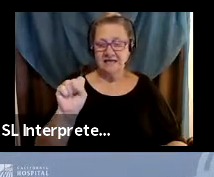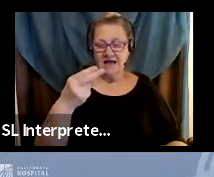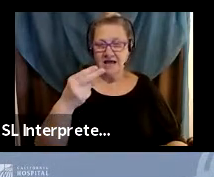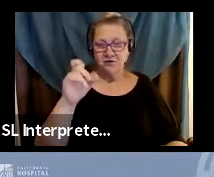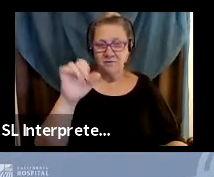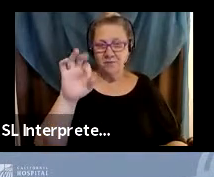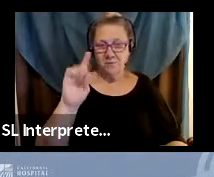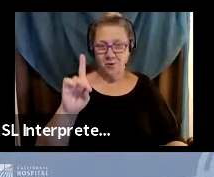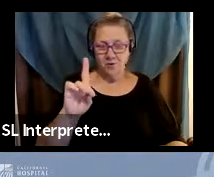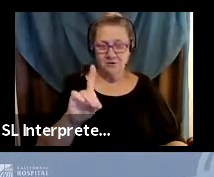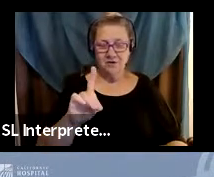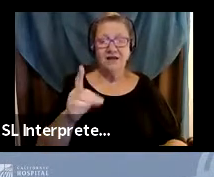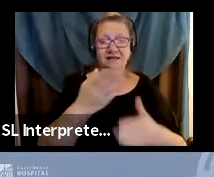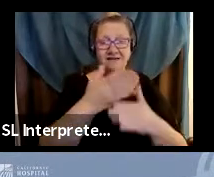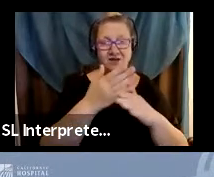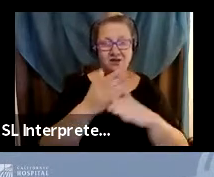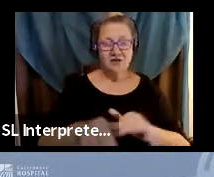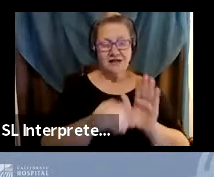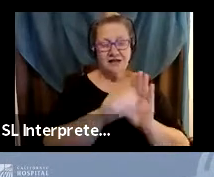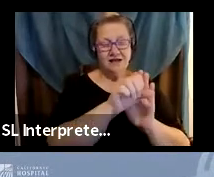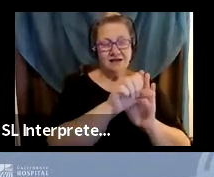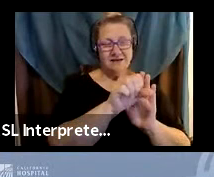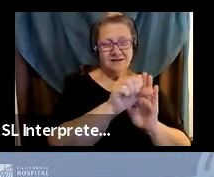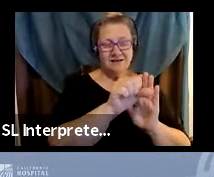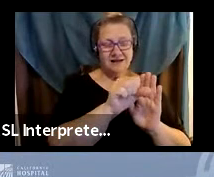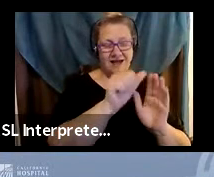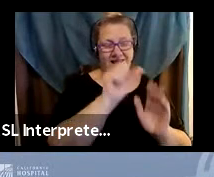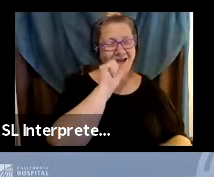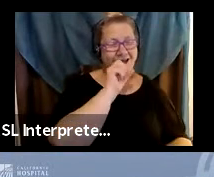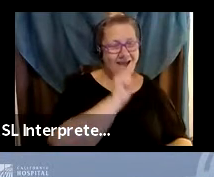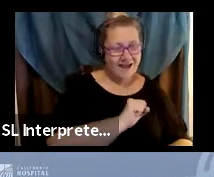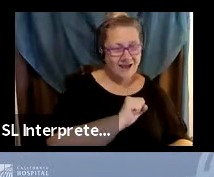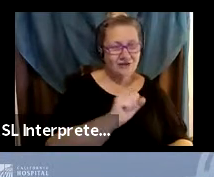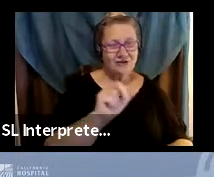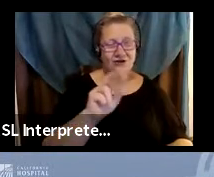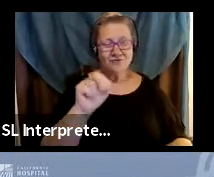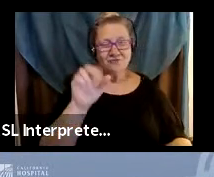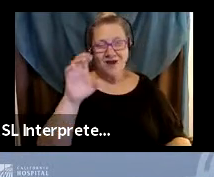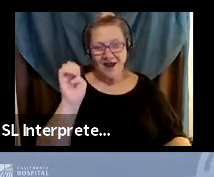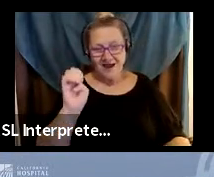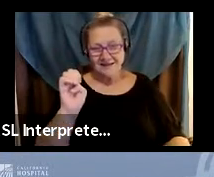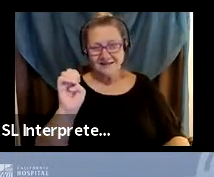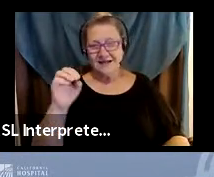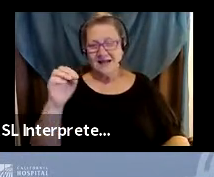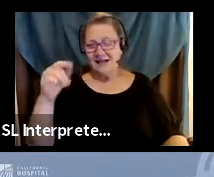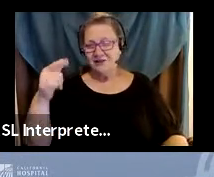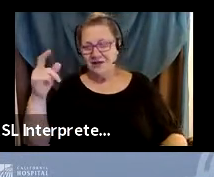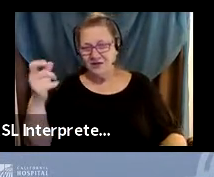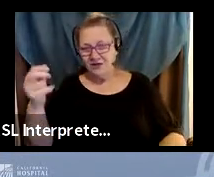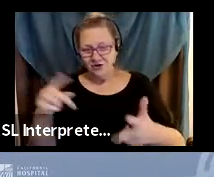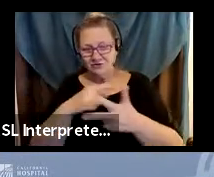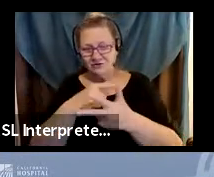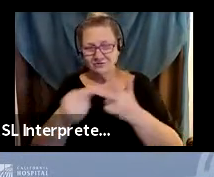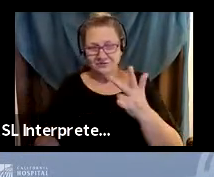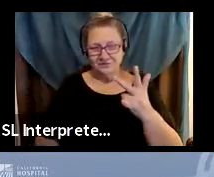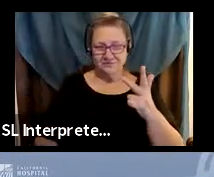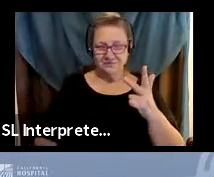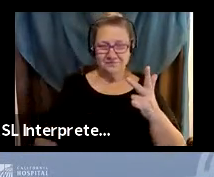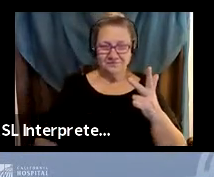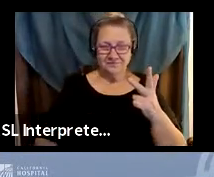by race, and then by gender. The little information we have at a county by county level, for example, in Orange